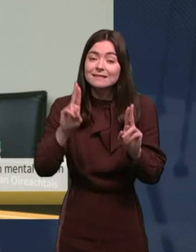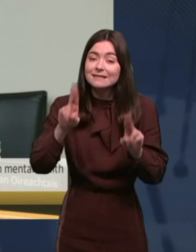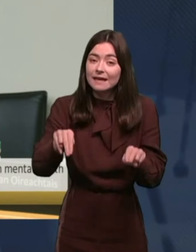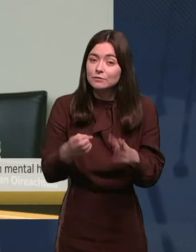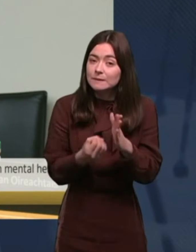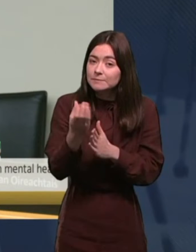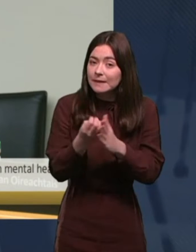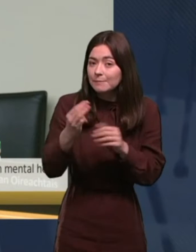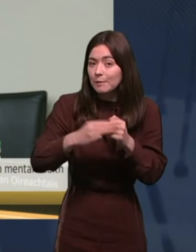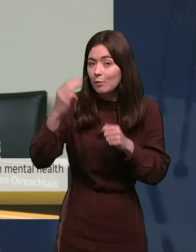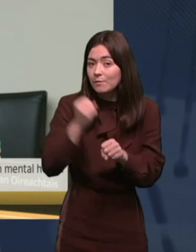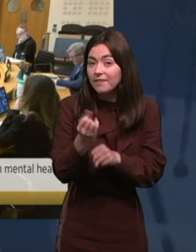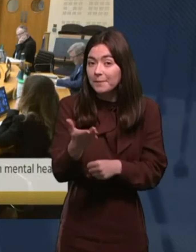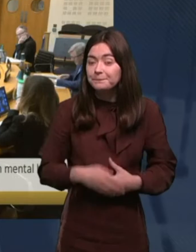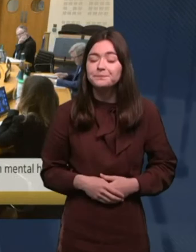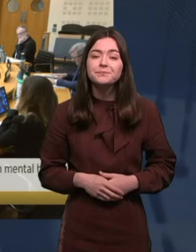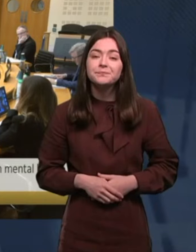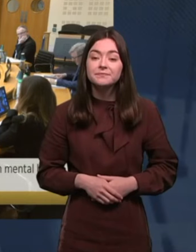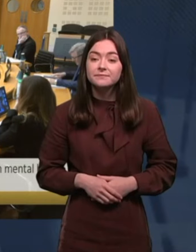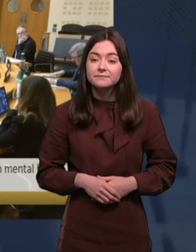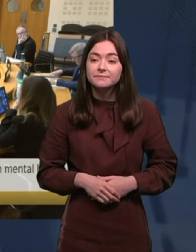us a bit more about that as well?